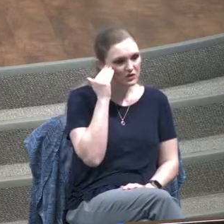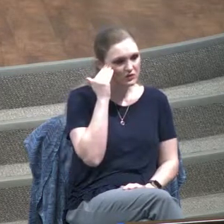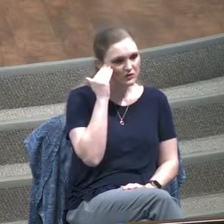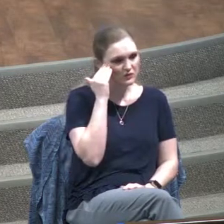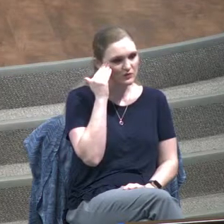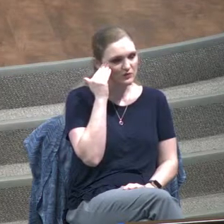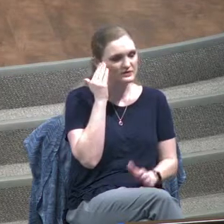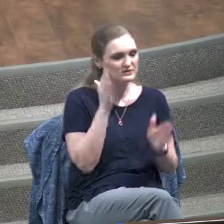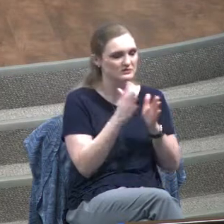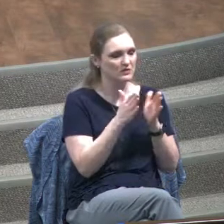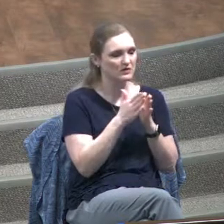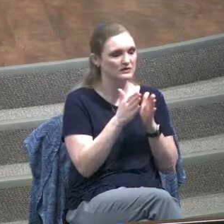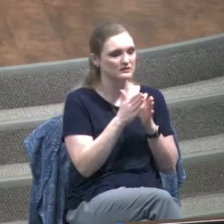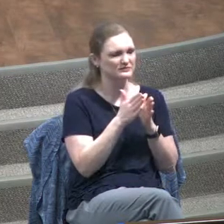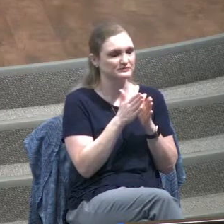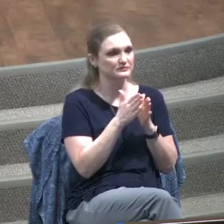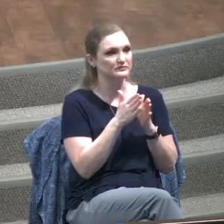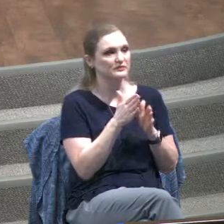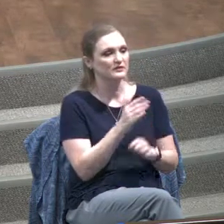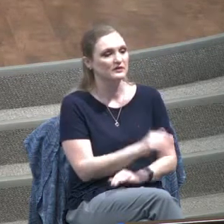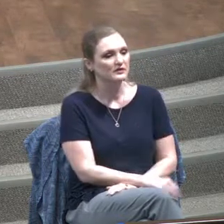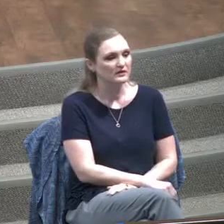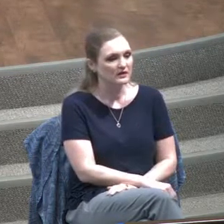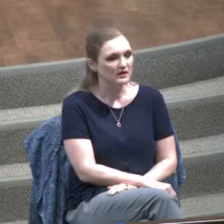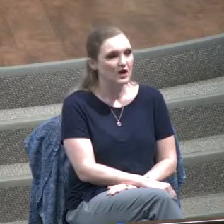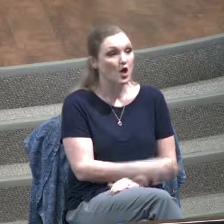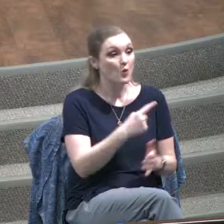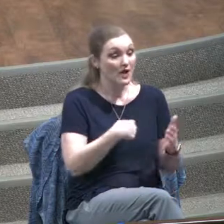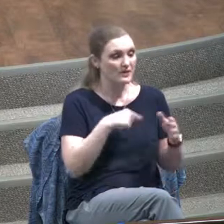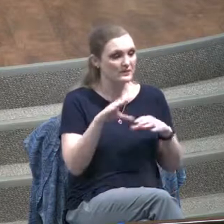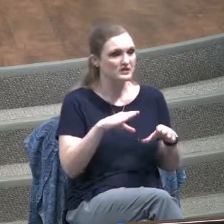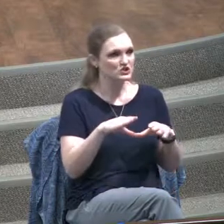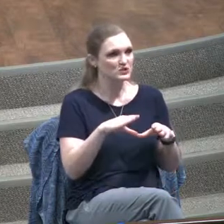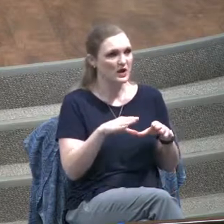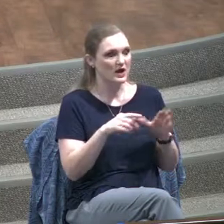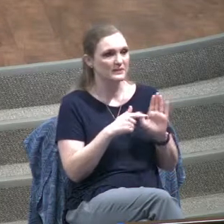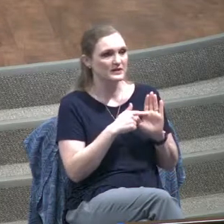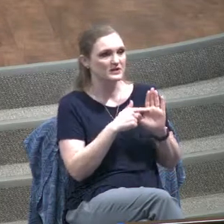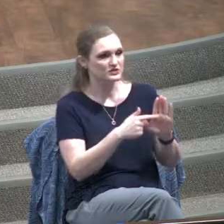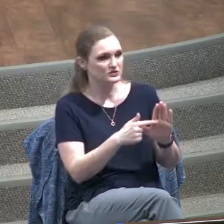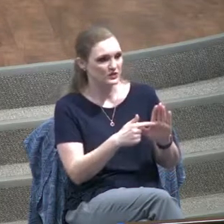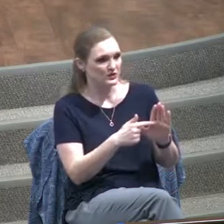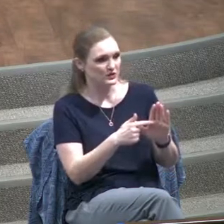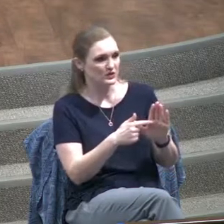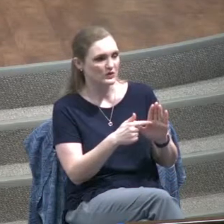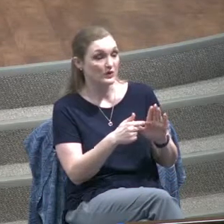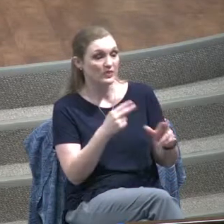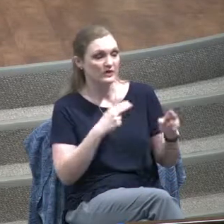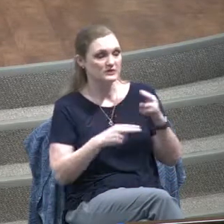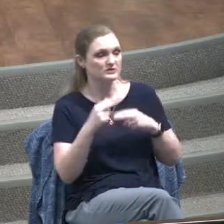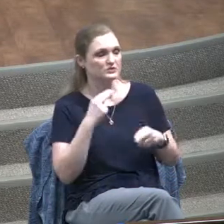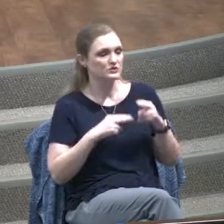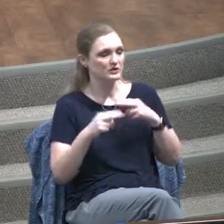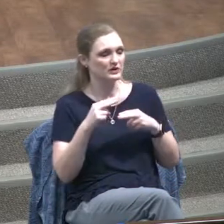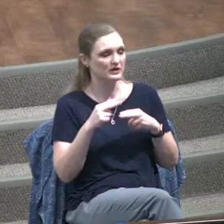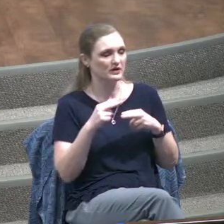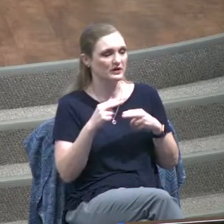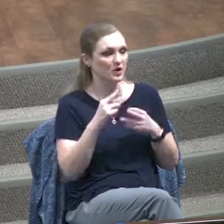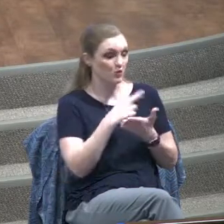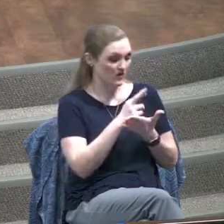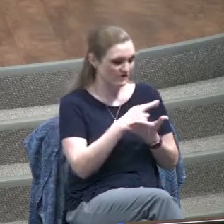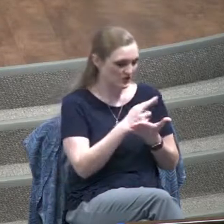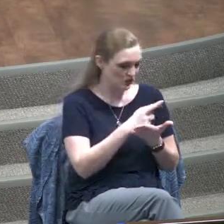it's small, but what I'm going to do, I'm going to set the stage again. It's going to somewhat a review to